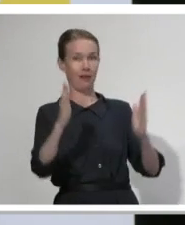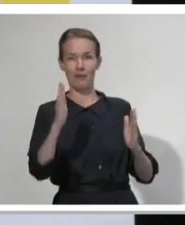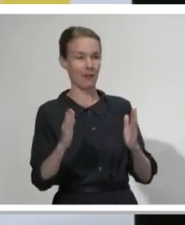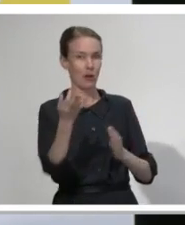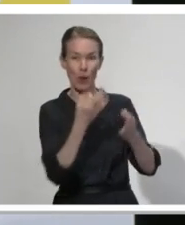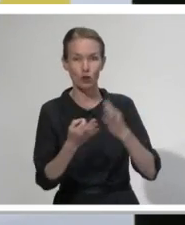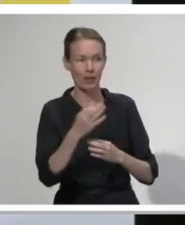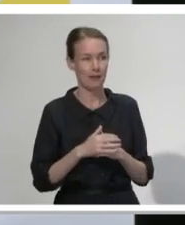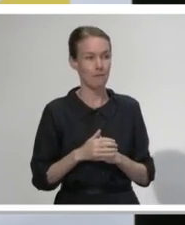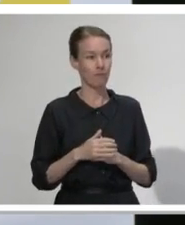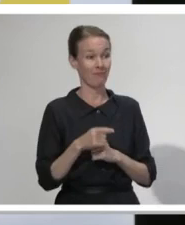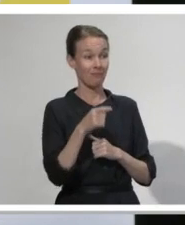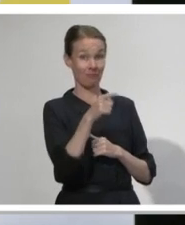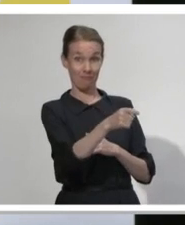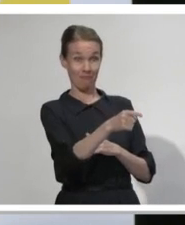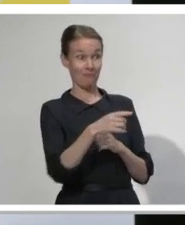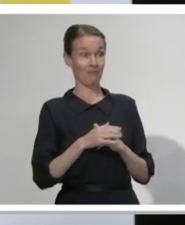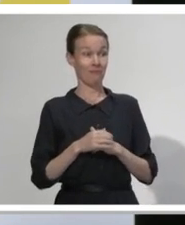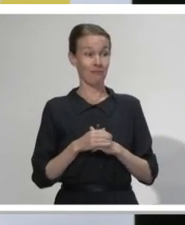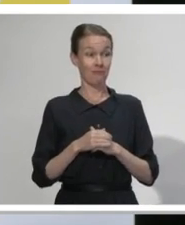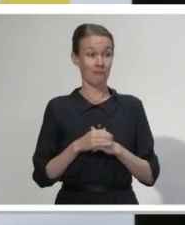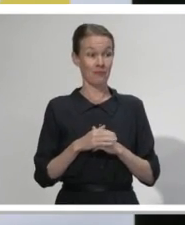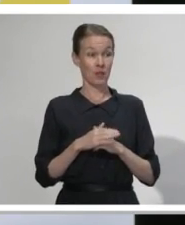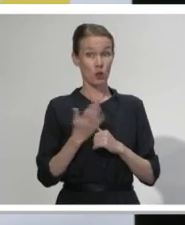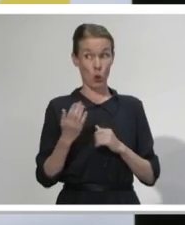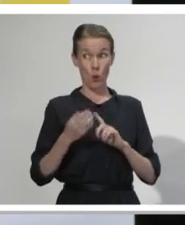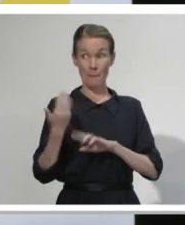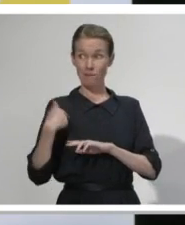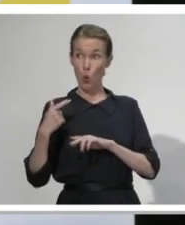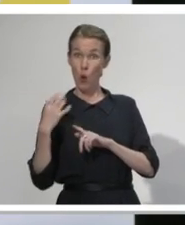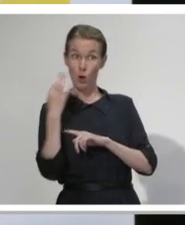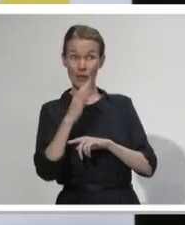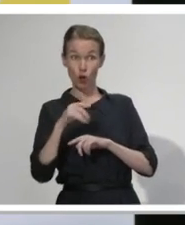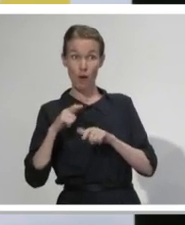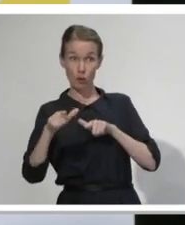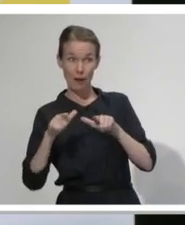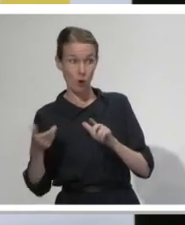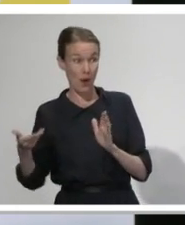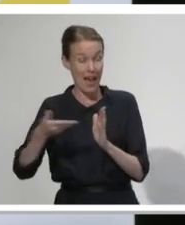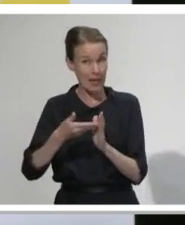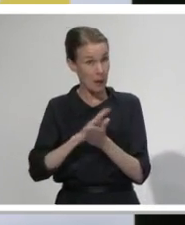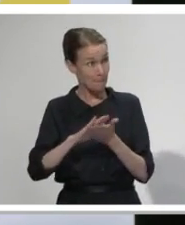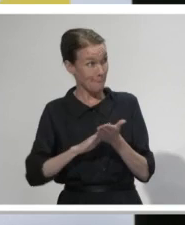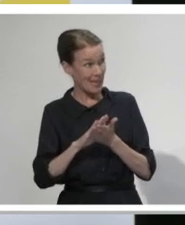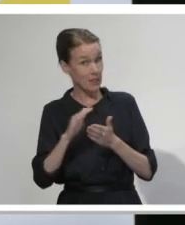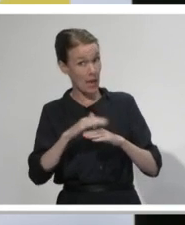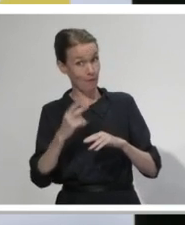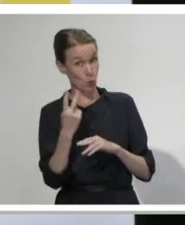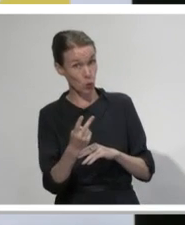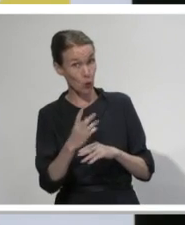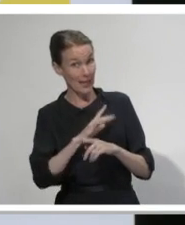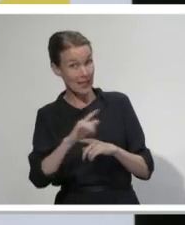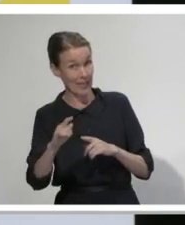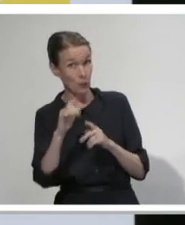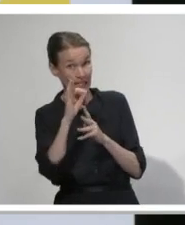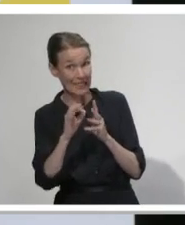just a follow from Toby's question there. So does that mean that there will be more, so the rules around Alert Level 2 will be released next week to